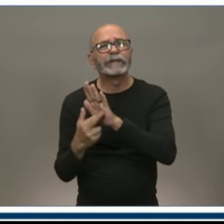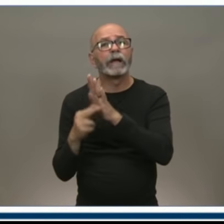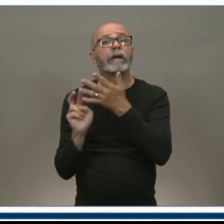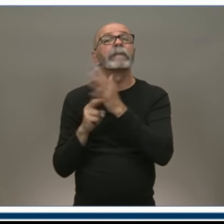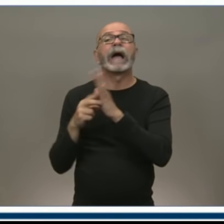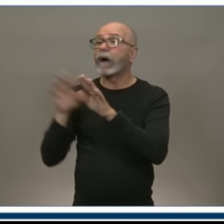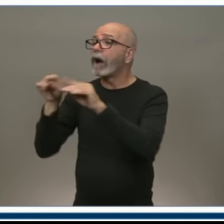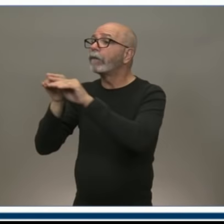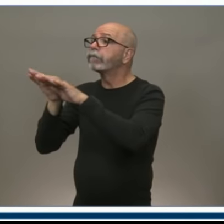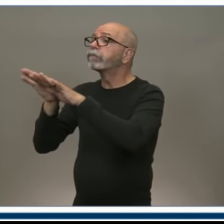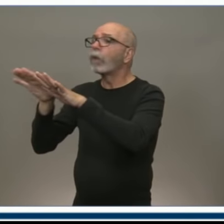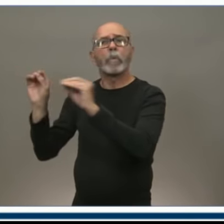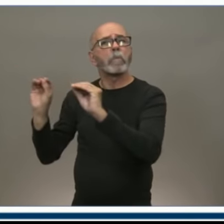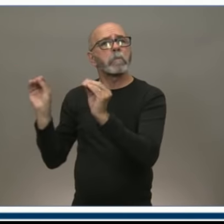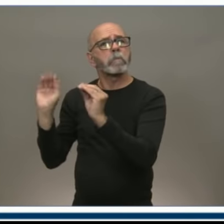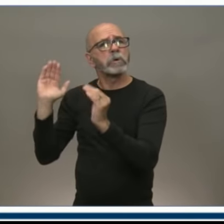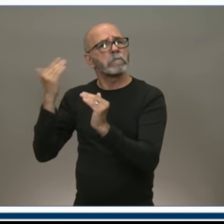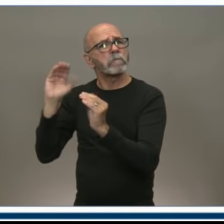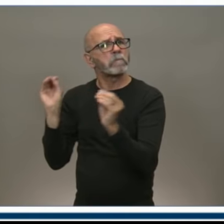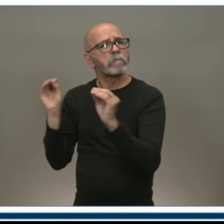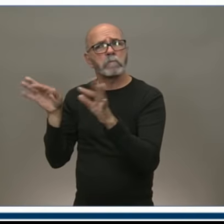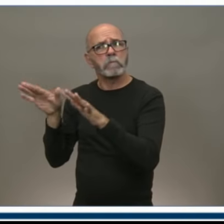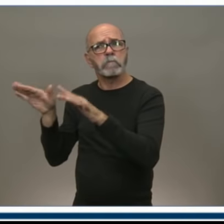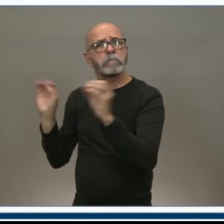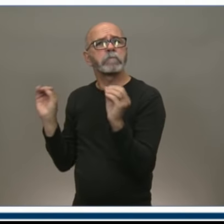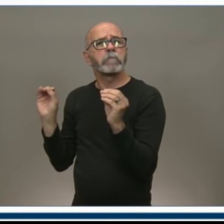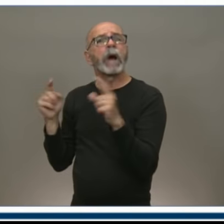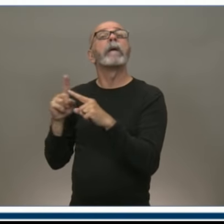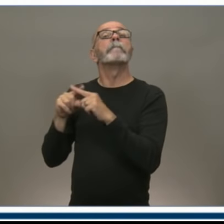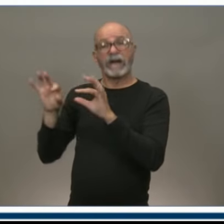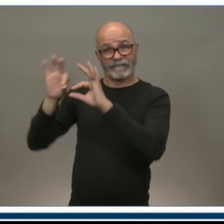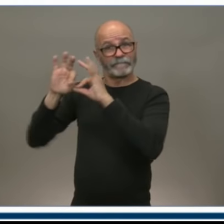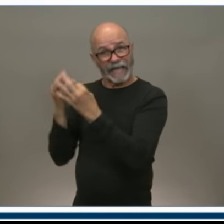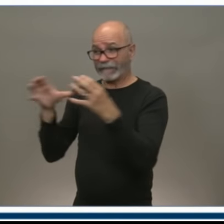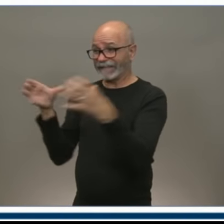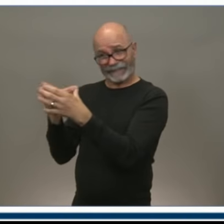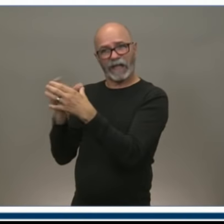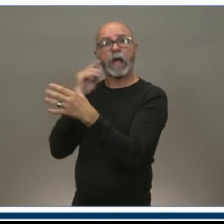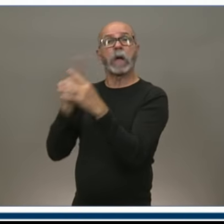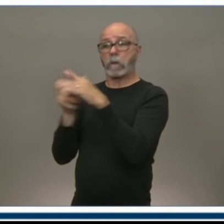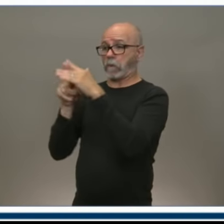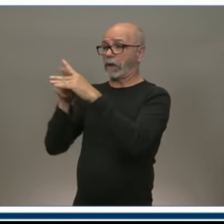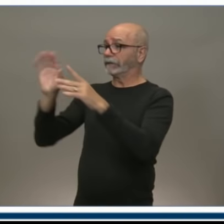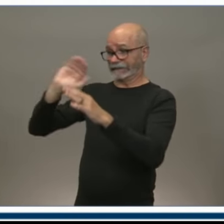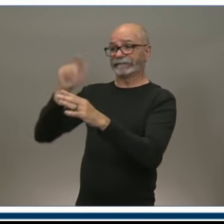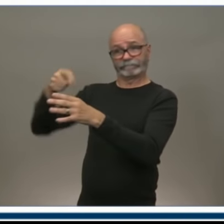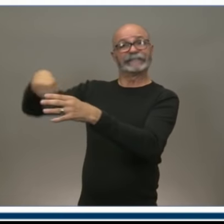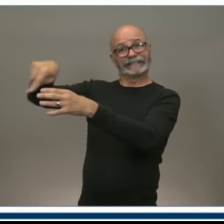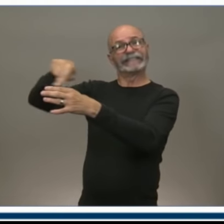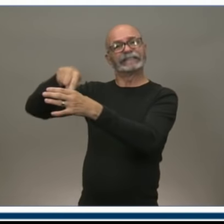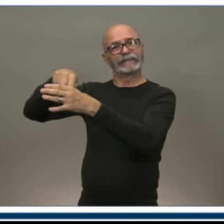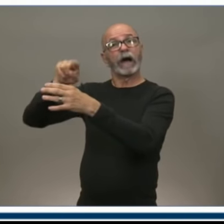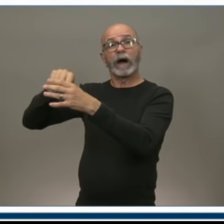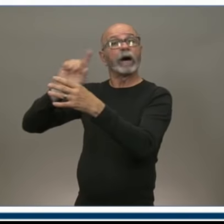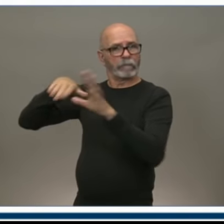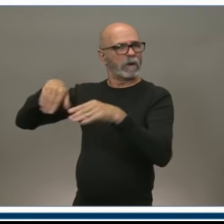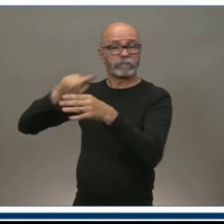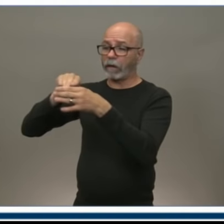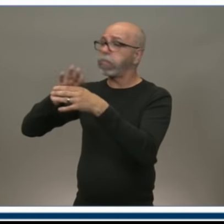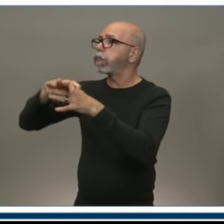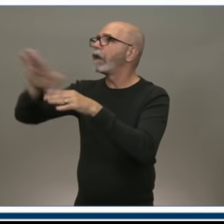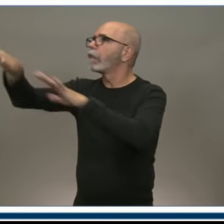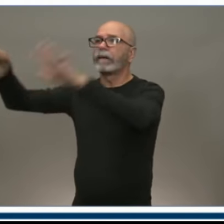for instance, to get beyond that. So I think it's important to emphasize that these collective